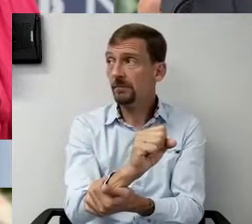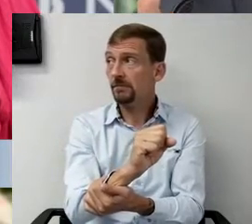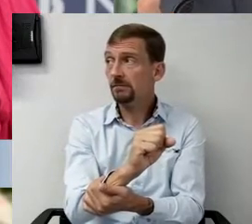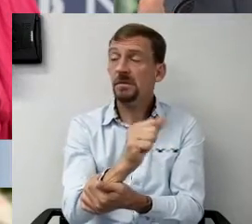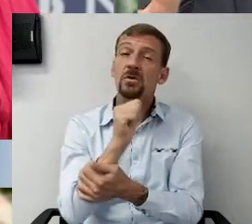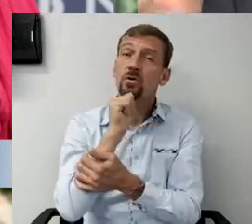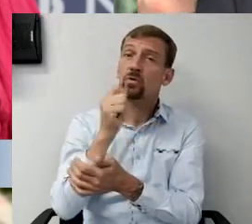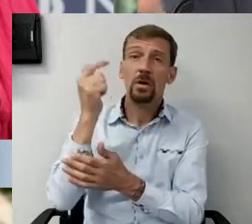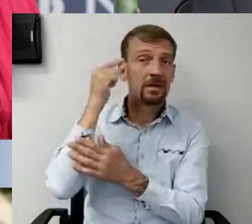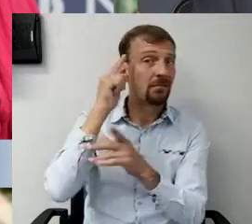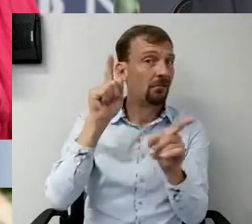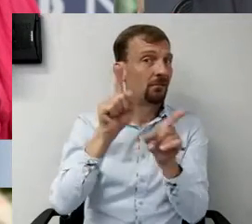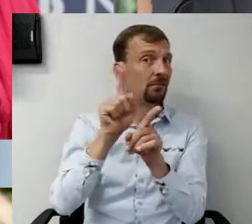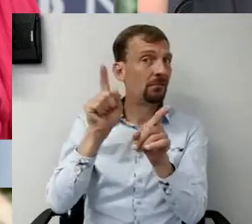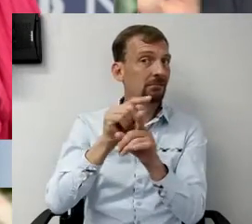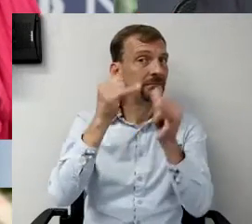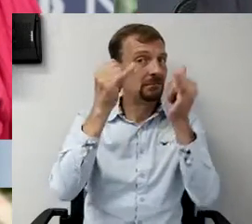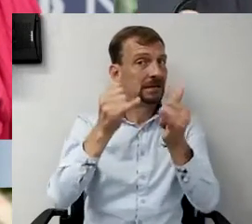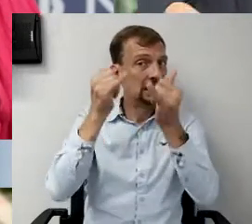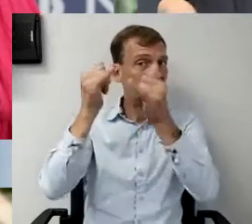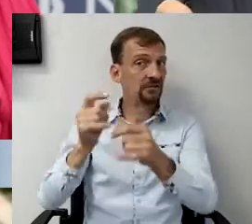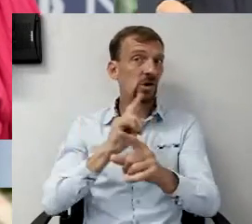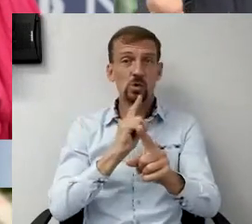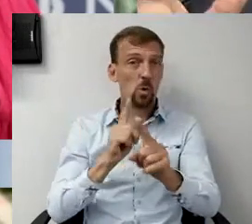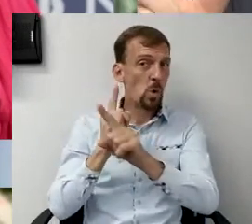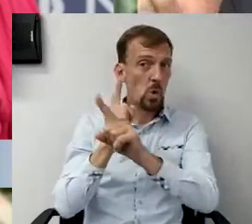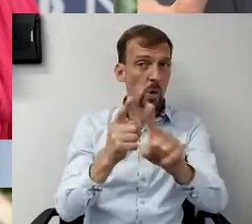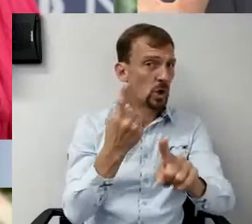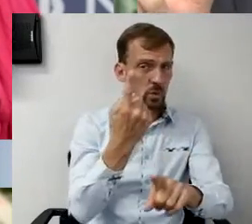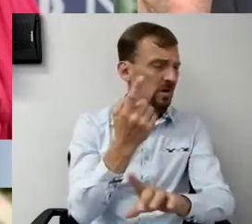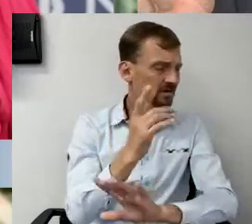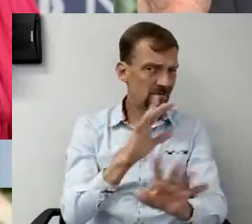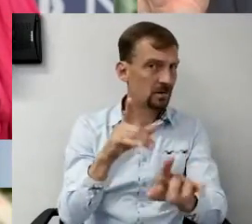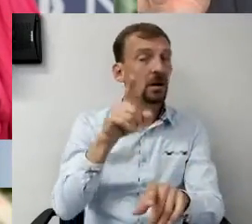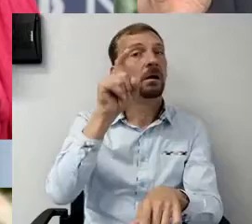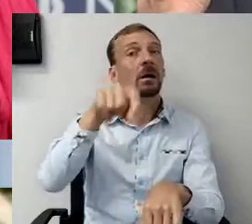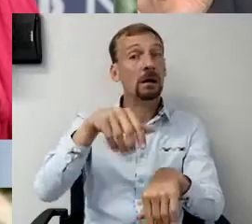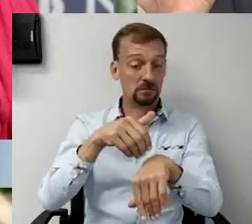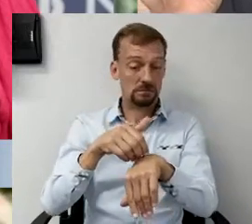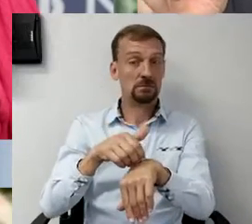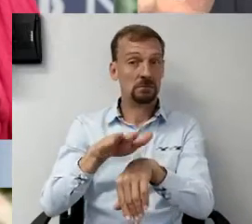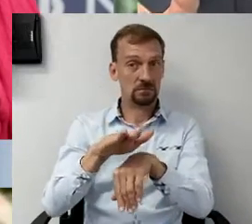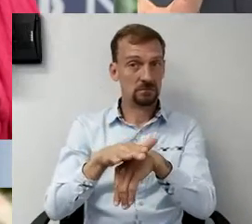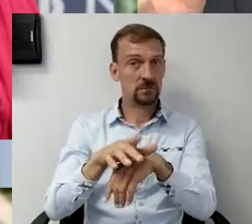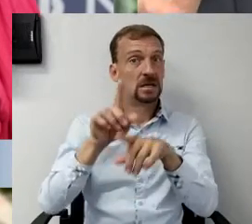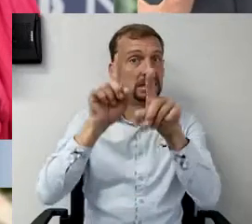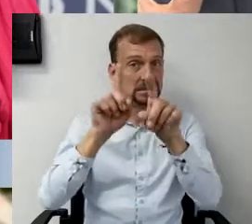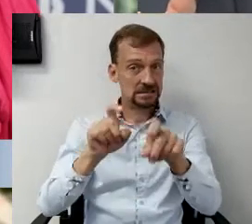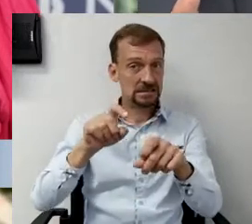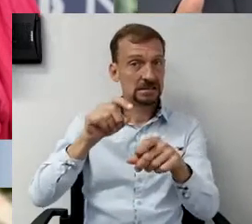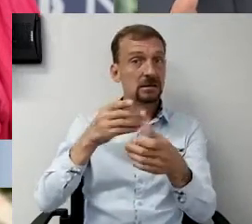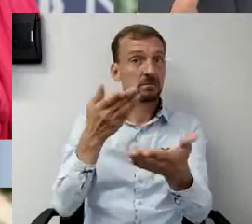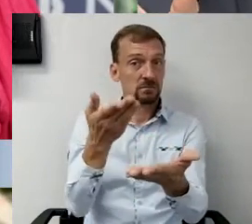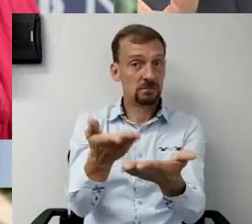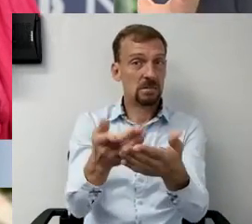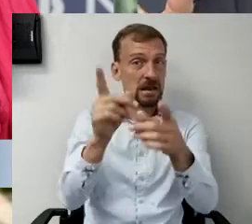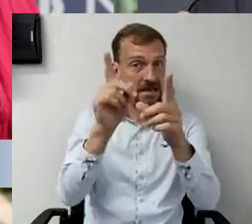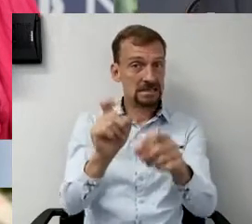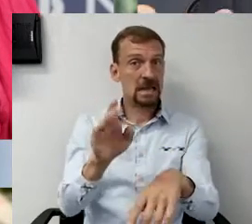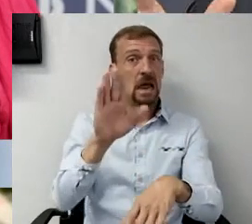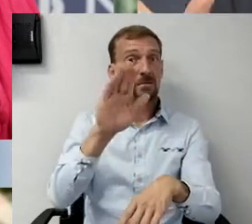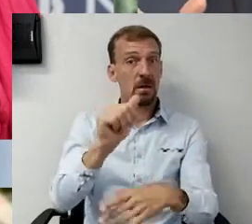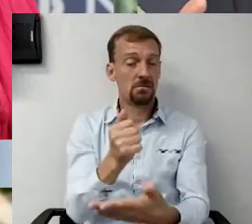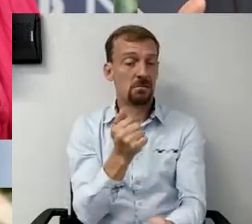as an individual you can just order one sent to your home. It has to be the test has to be performed by